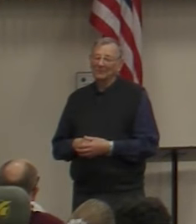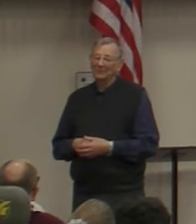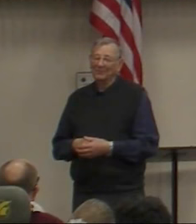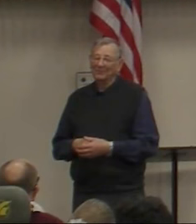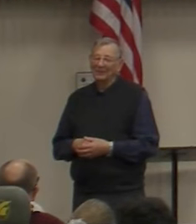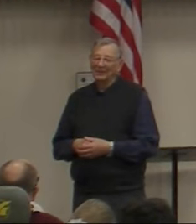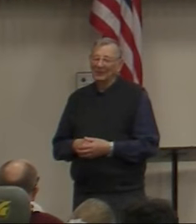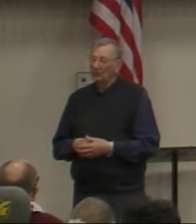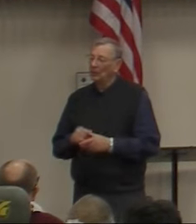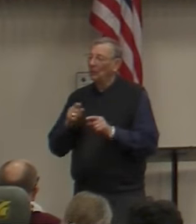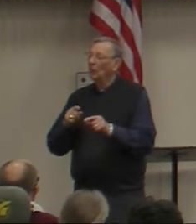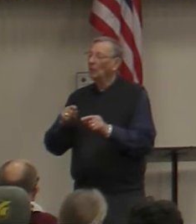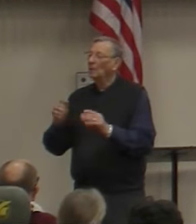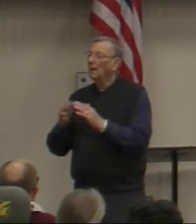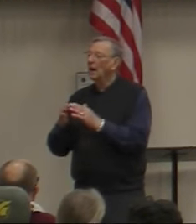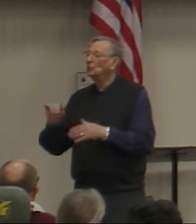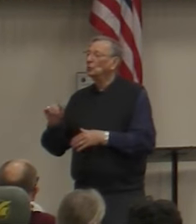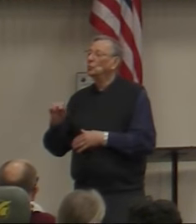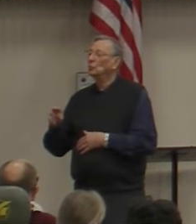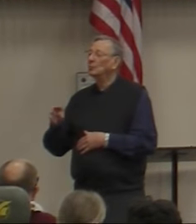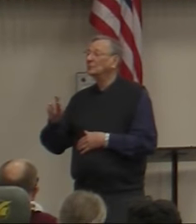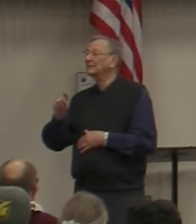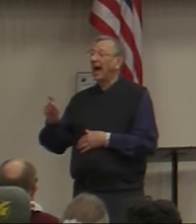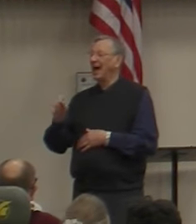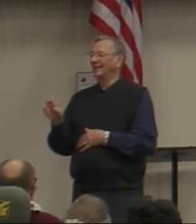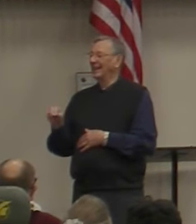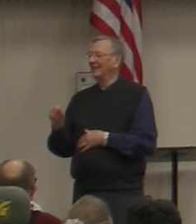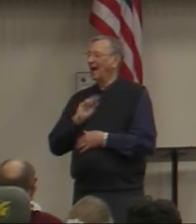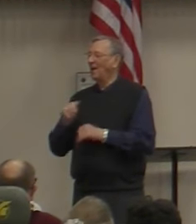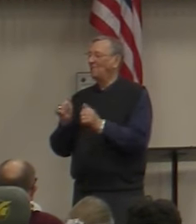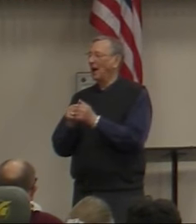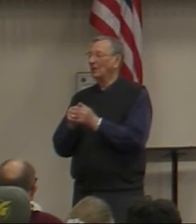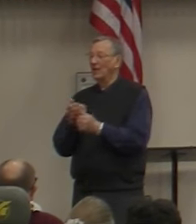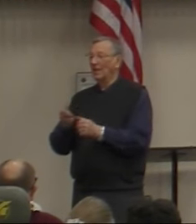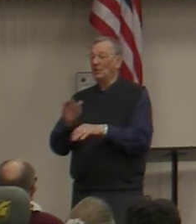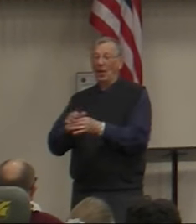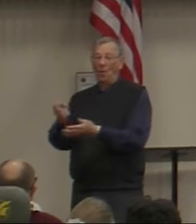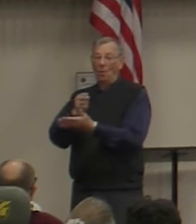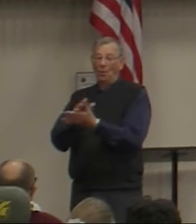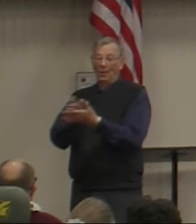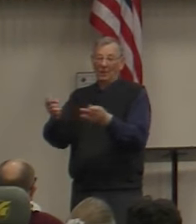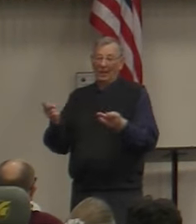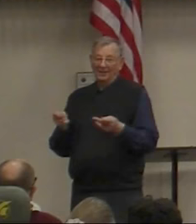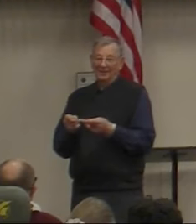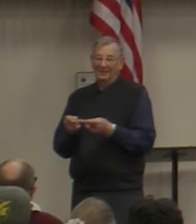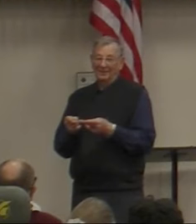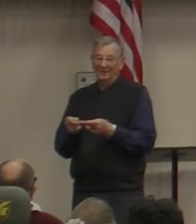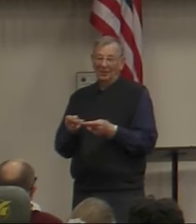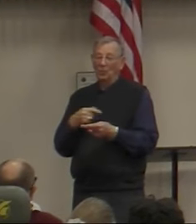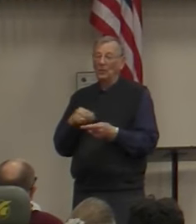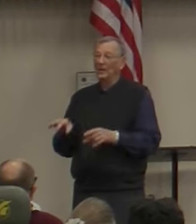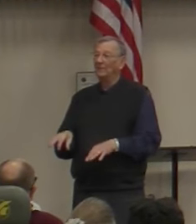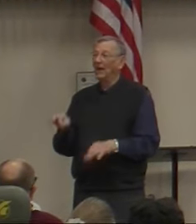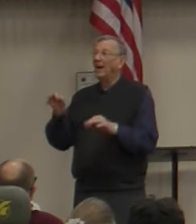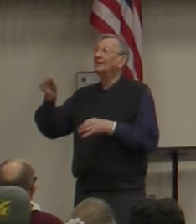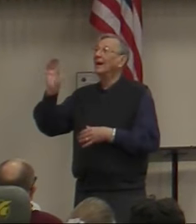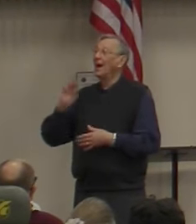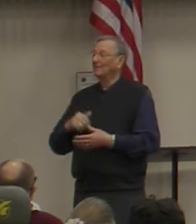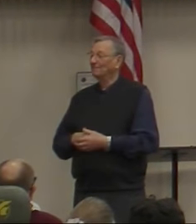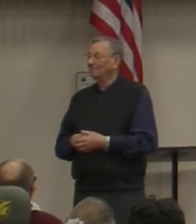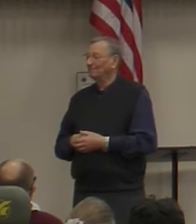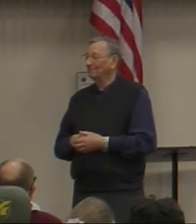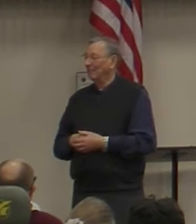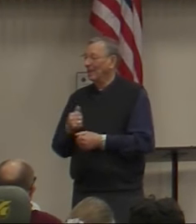We go to Mount Jerusalem, Mount Zion, and there on that holy hill, we find God